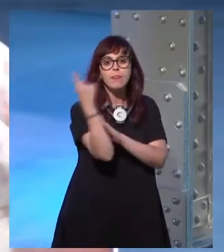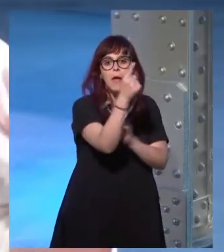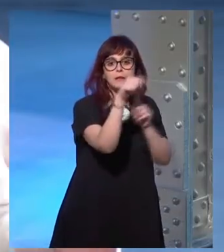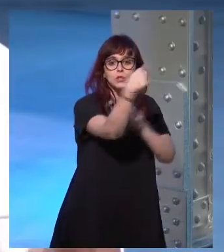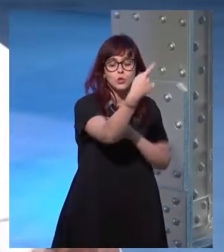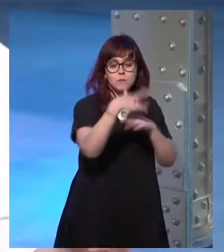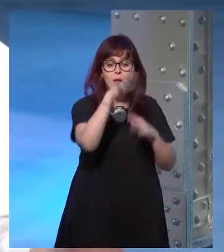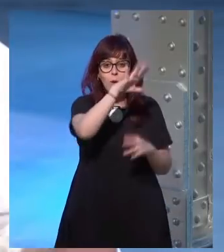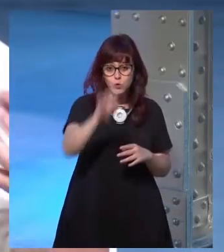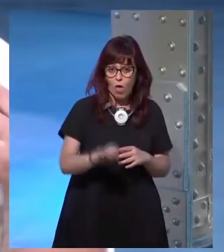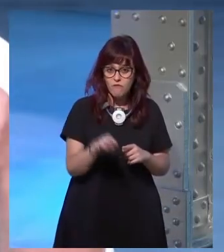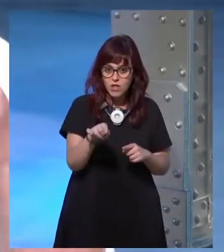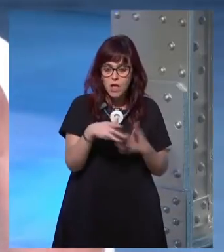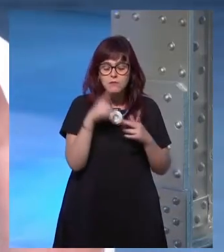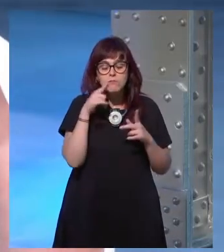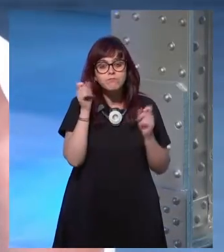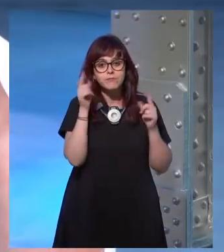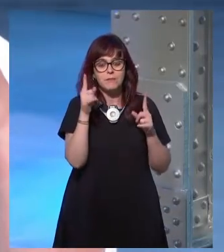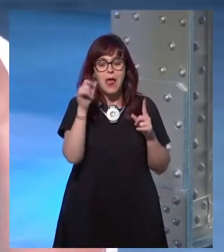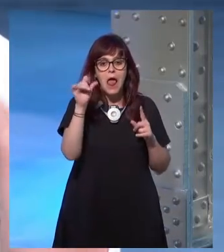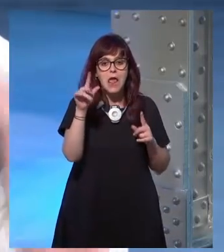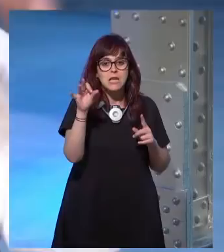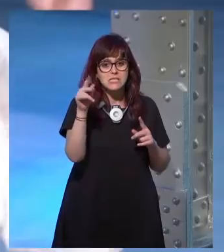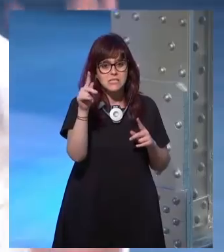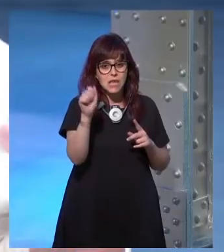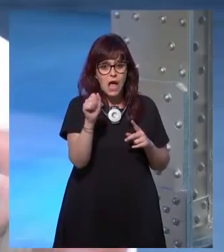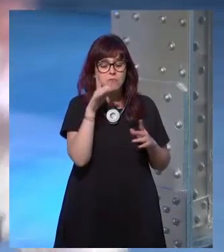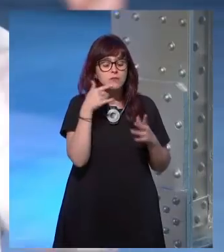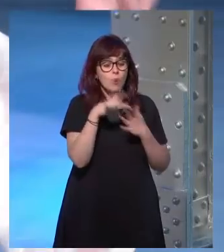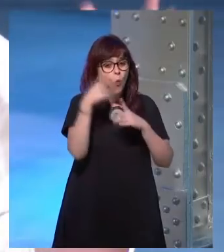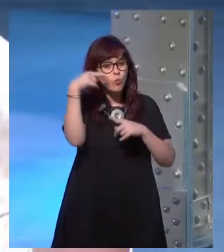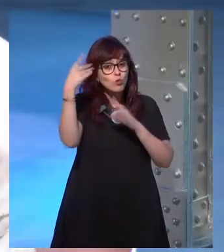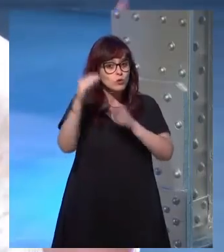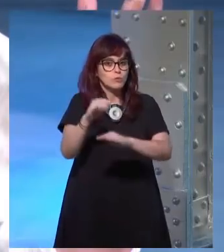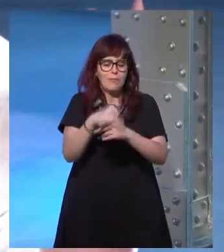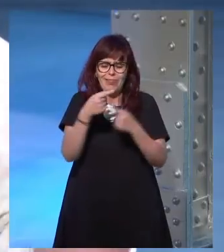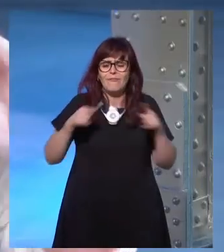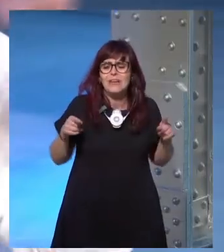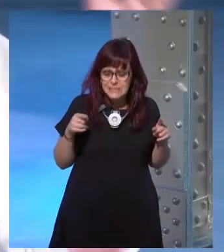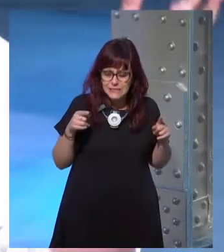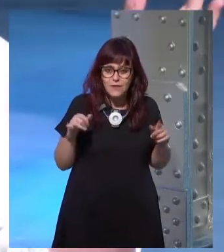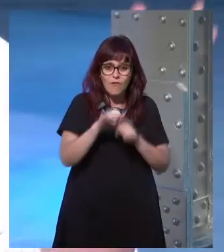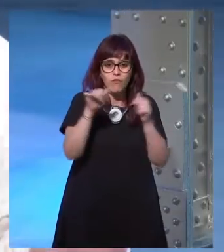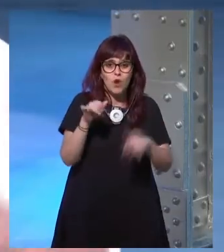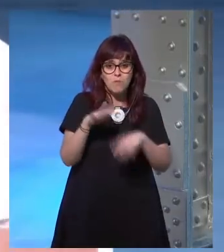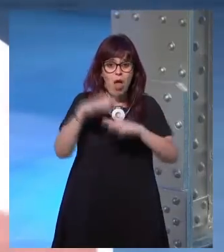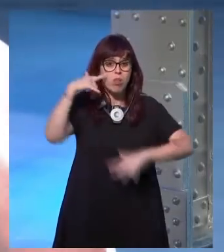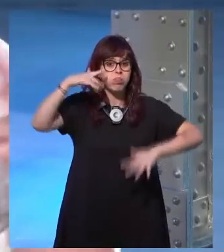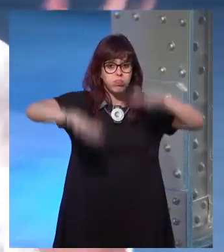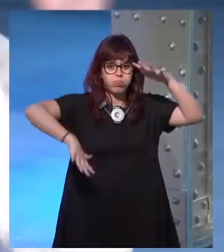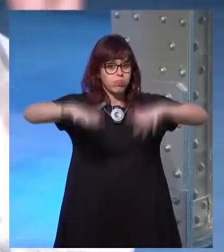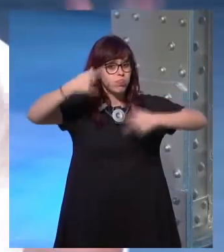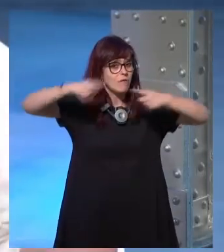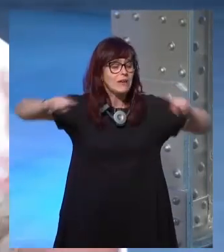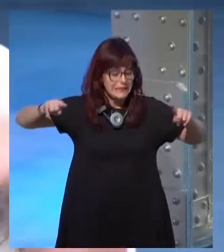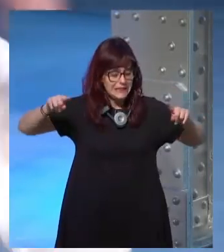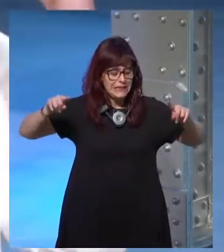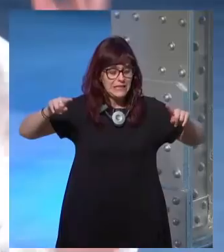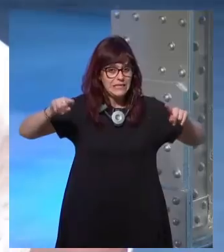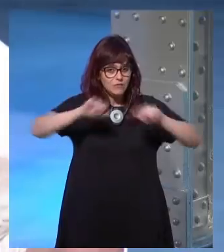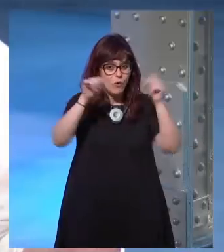differently because of extremes in weather. And also you can ride your bike at 1 o'clock in the morning and it's light outside, and